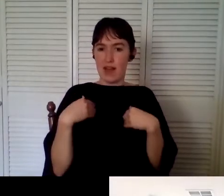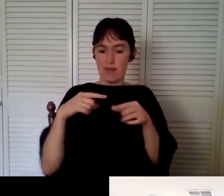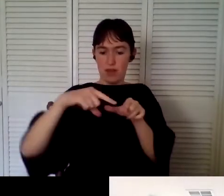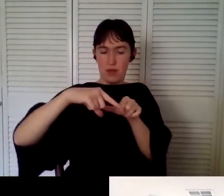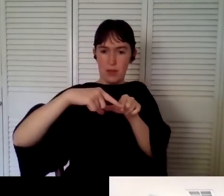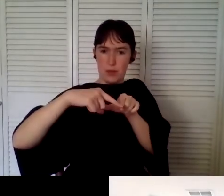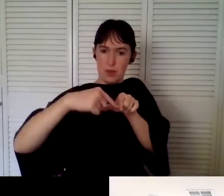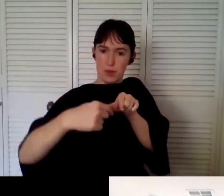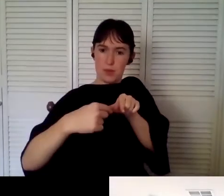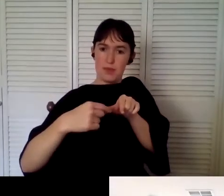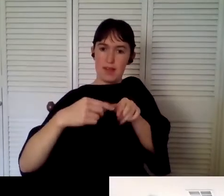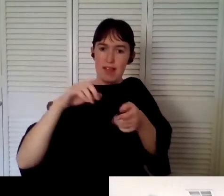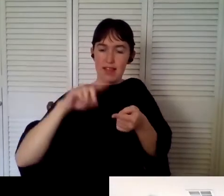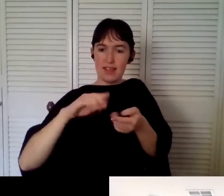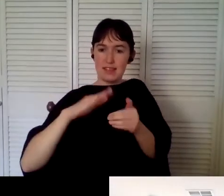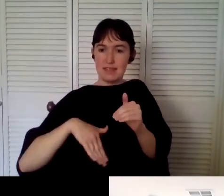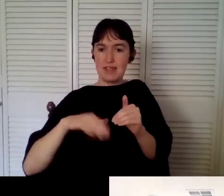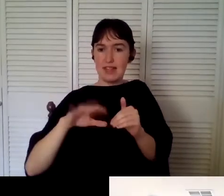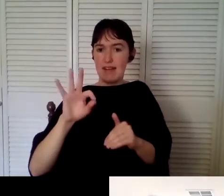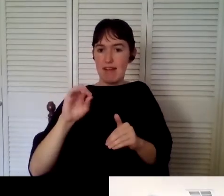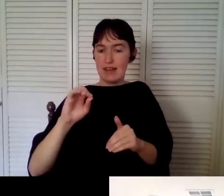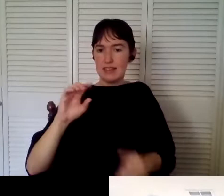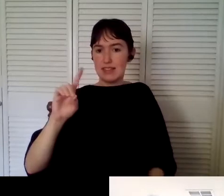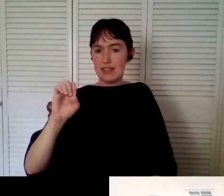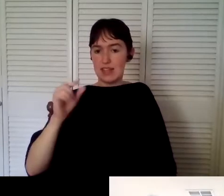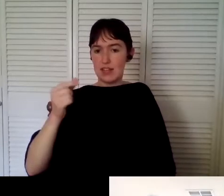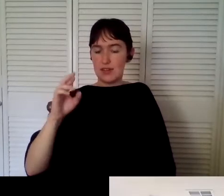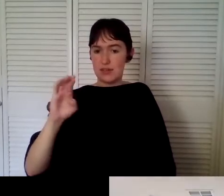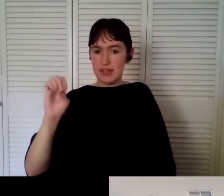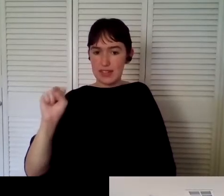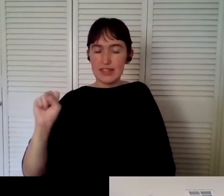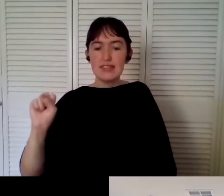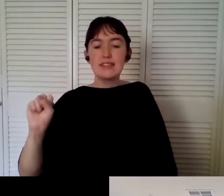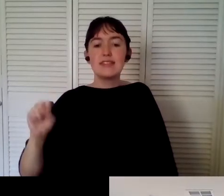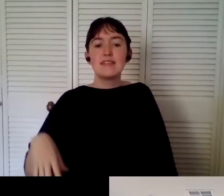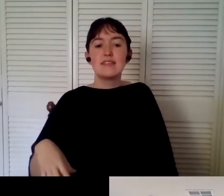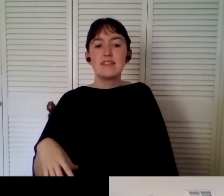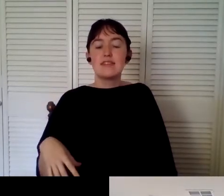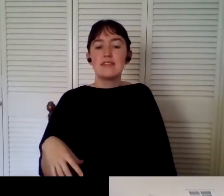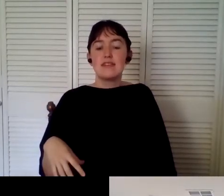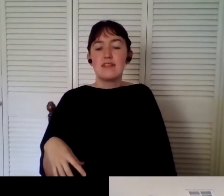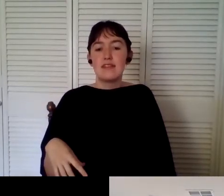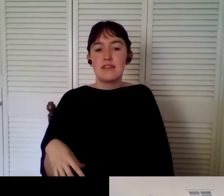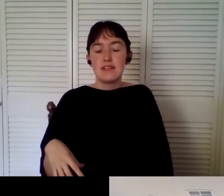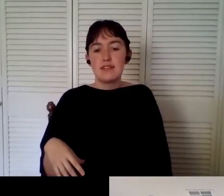less than 90 degrees that then has to meet up in at the back end somehow. with